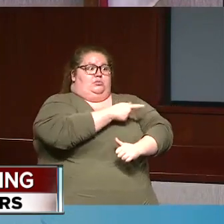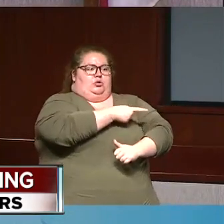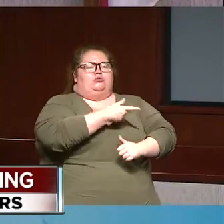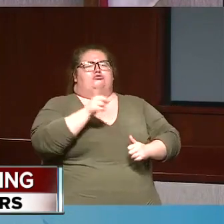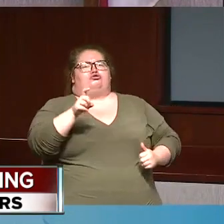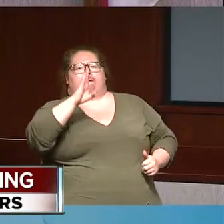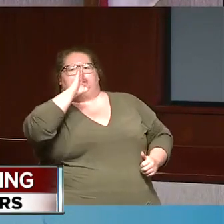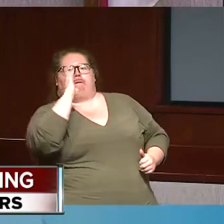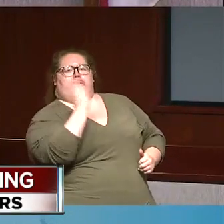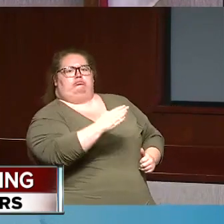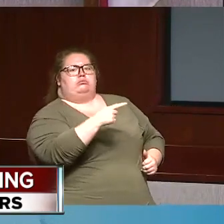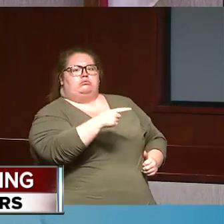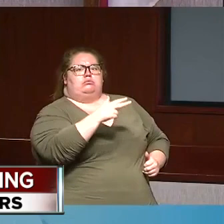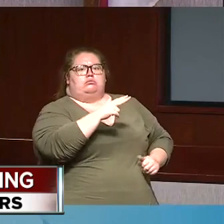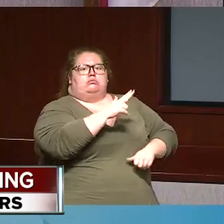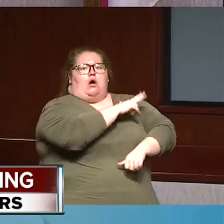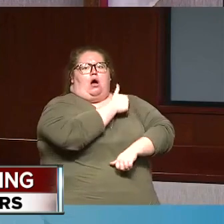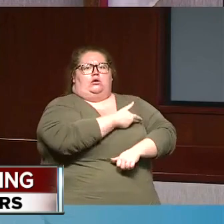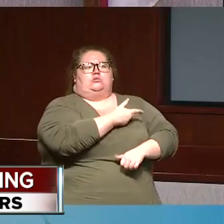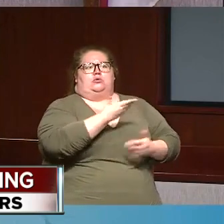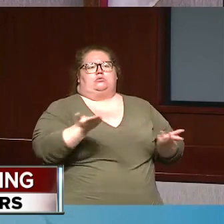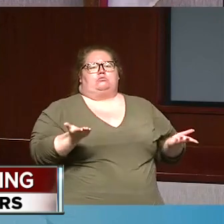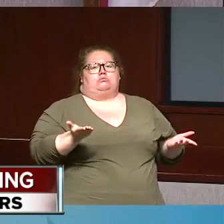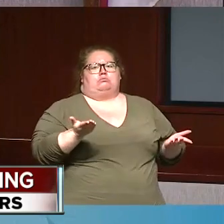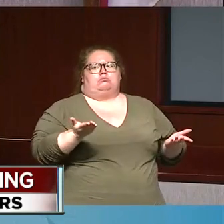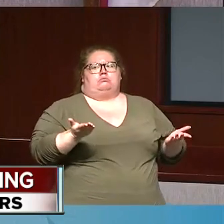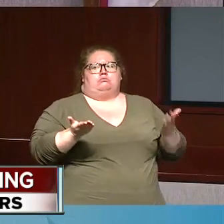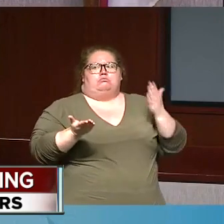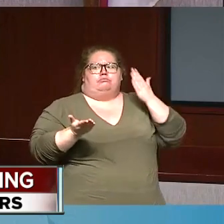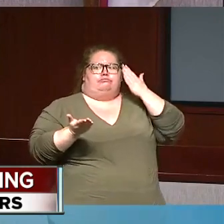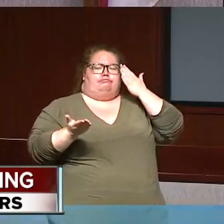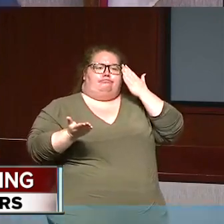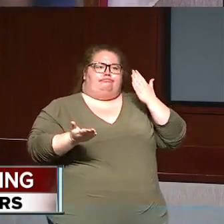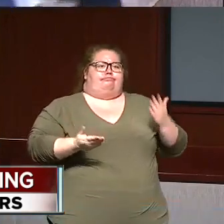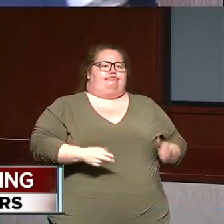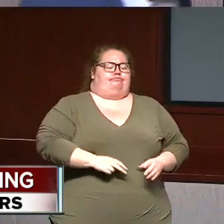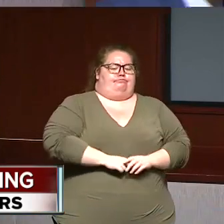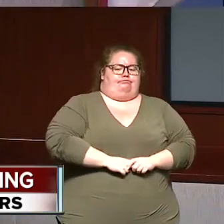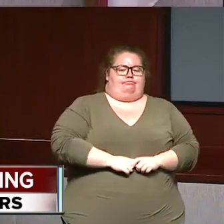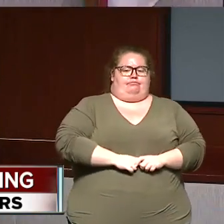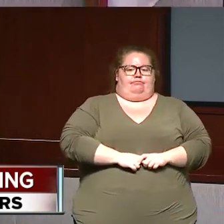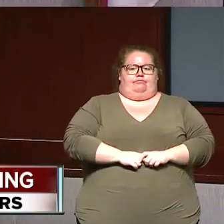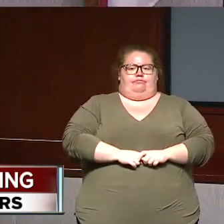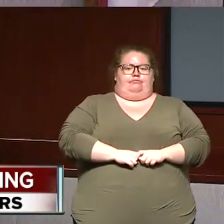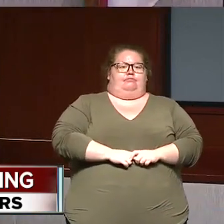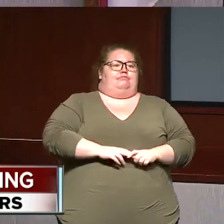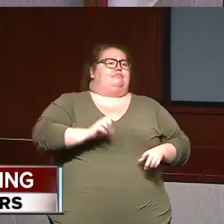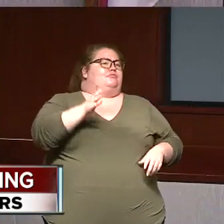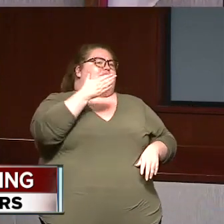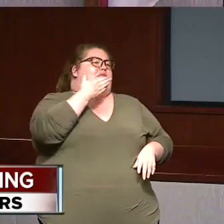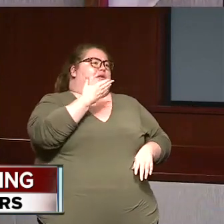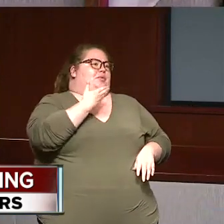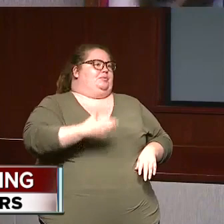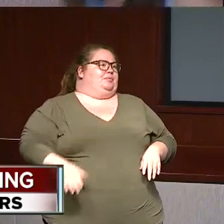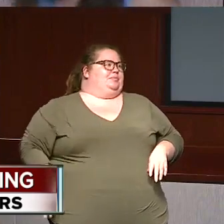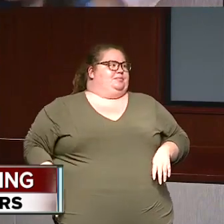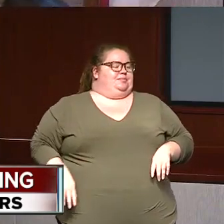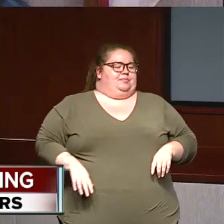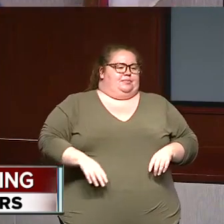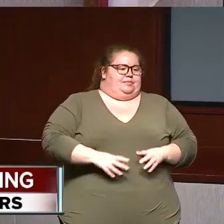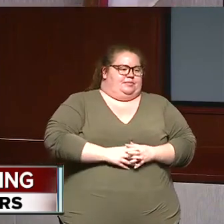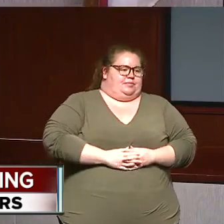should be directed to a hospital administrator. Very good. Thank you.